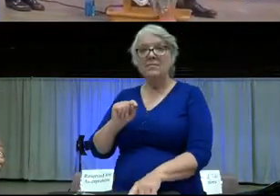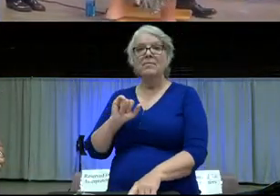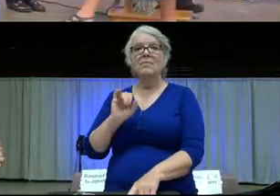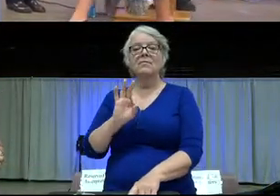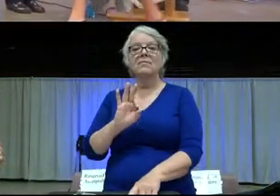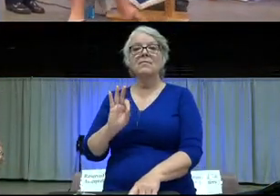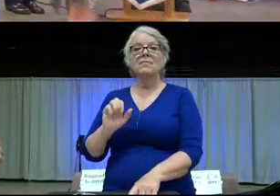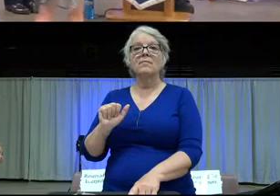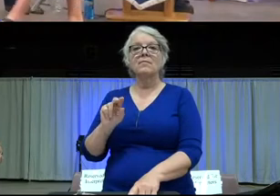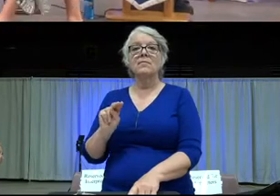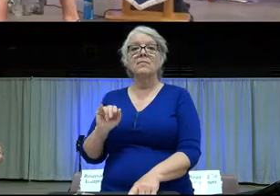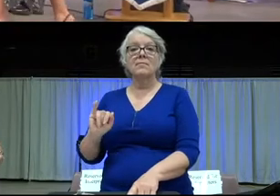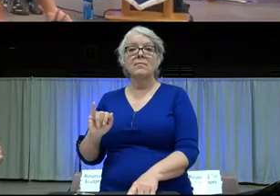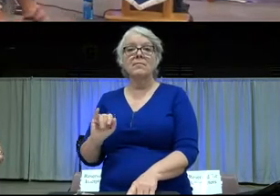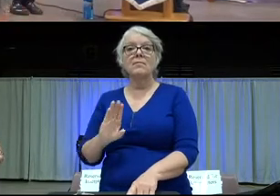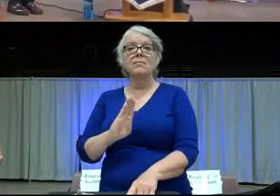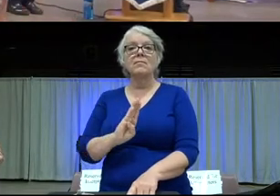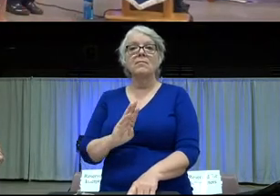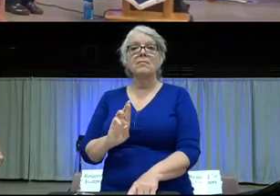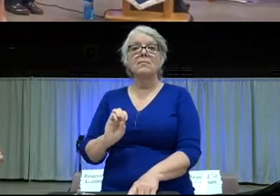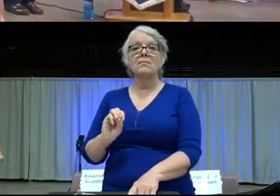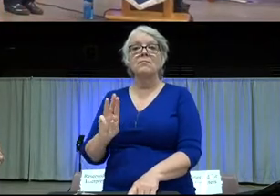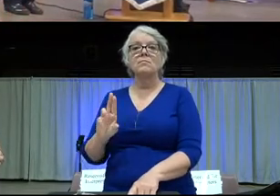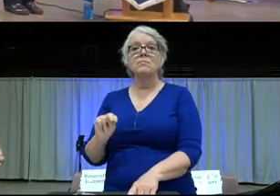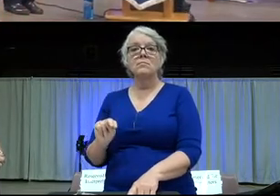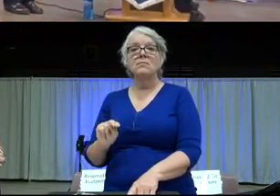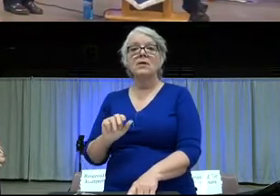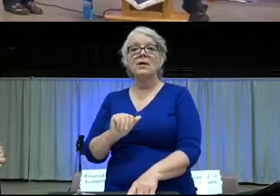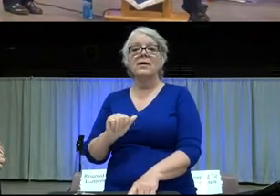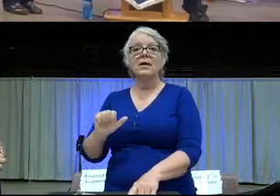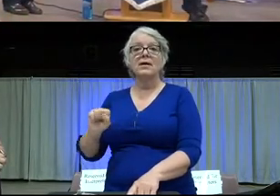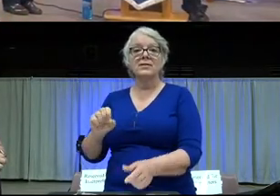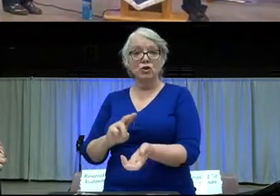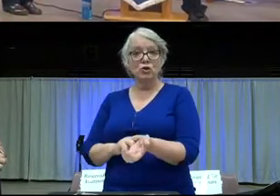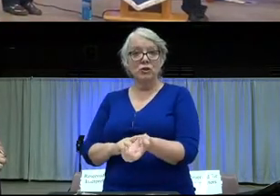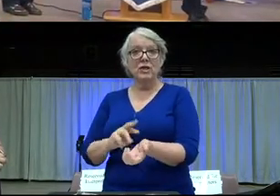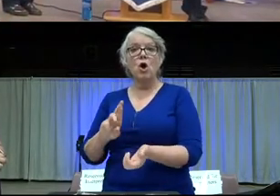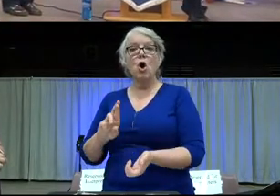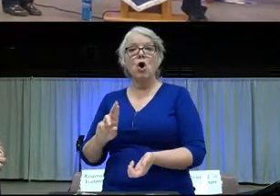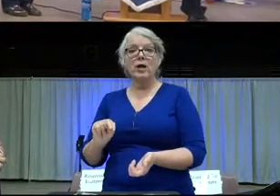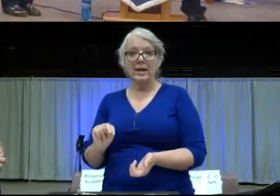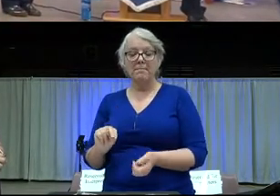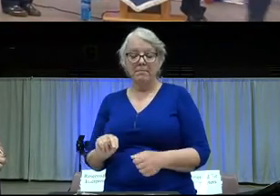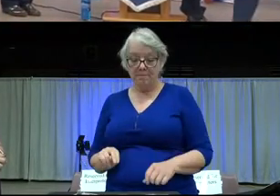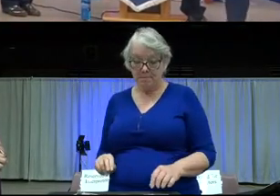Tiffany Brown, Associate of Science in Nursing, Registered Nurse.